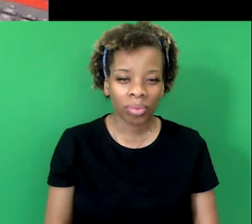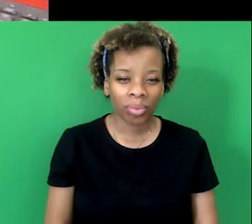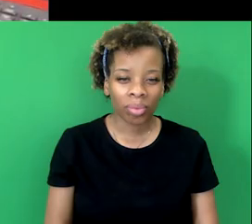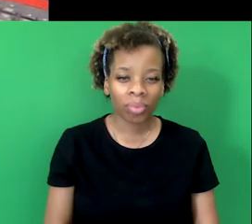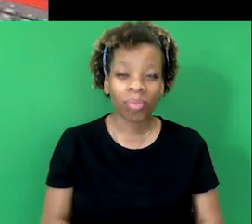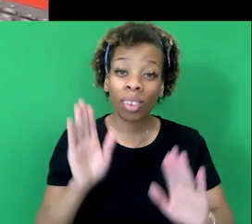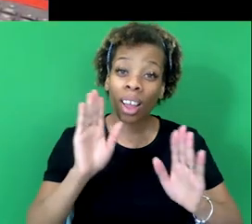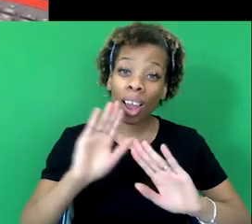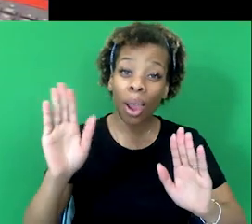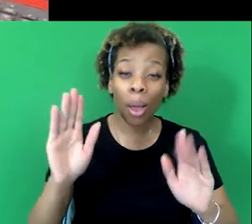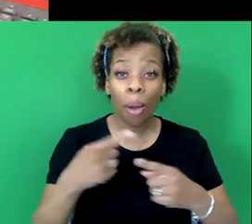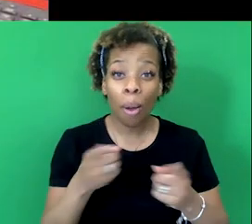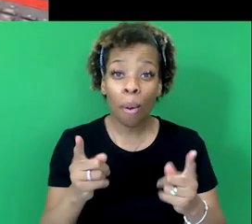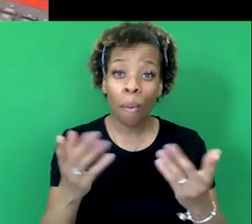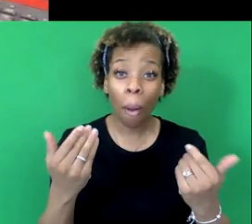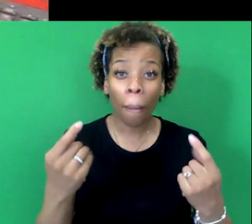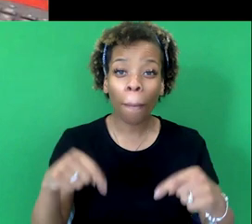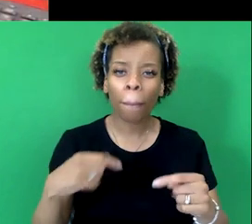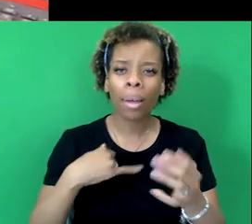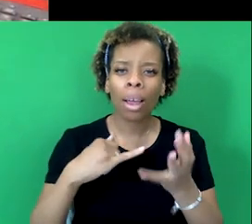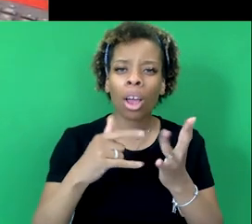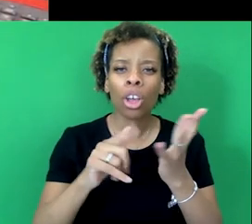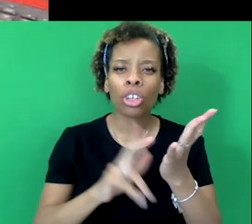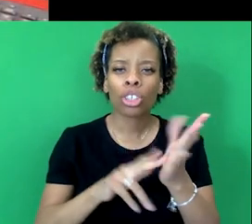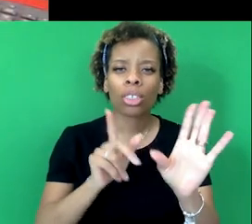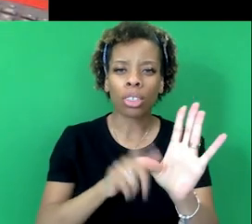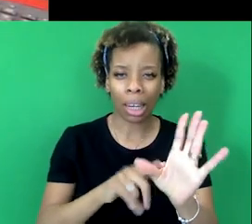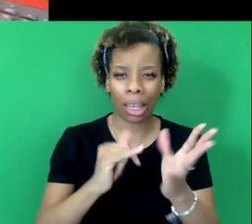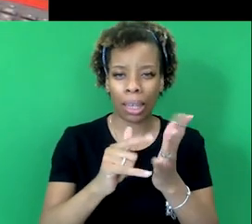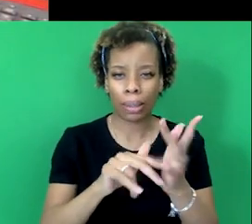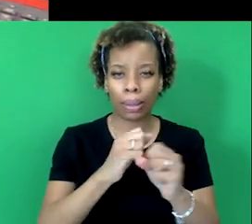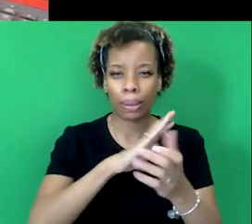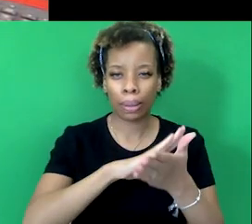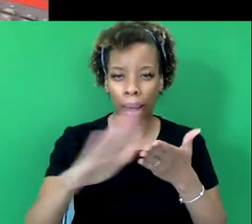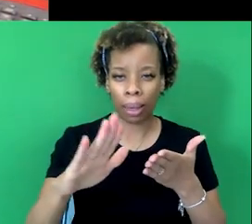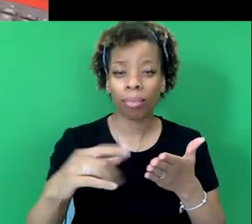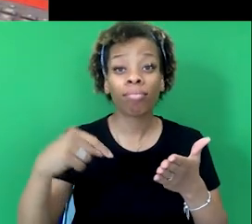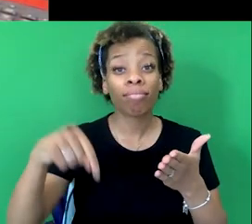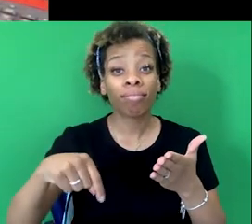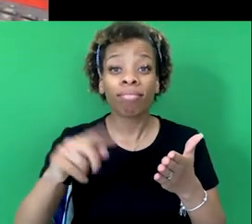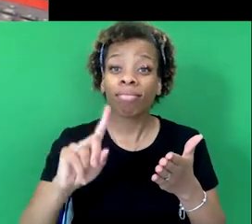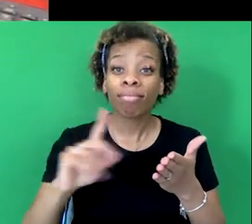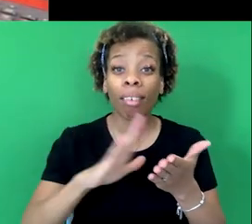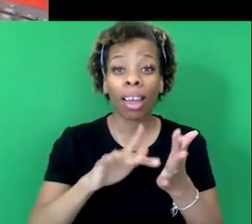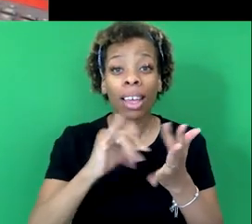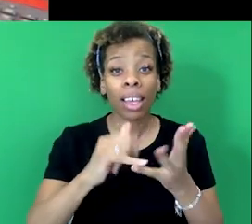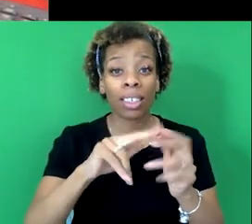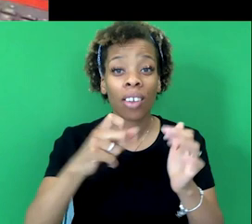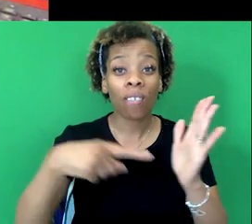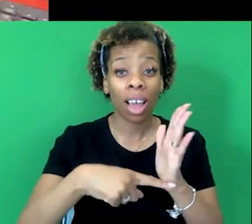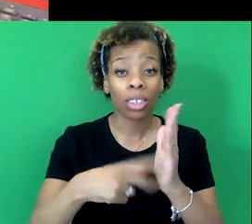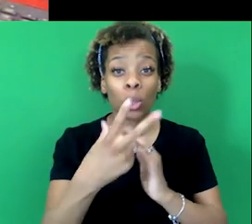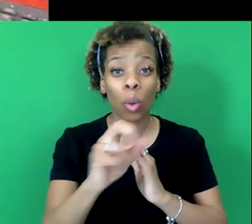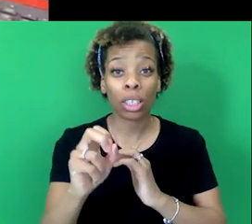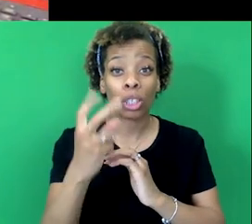Hello and welcome. I am Sunny Singh and this is HistFest 2021. This is the session on Black